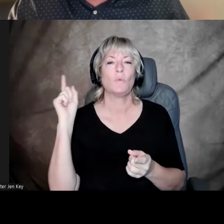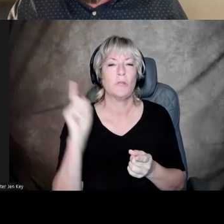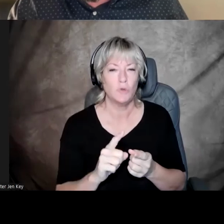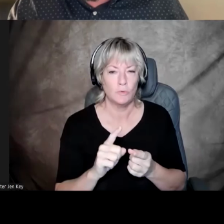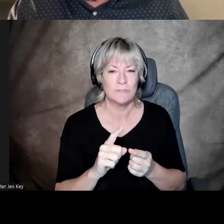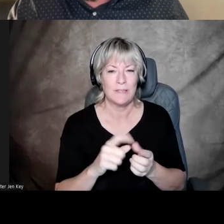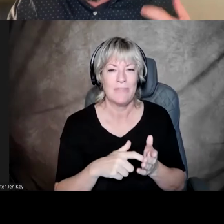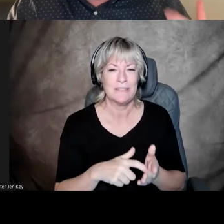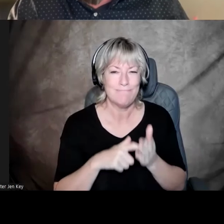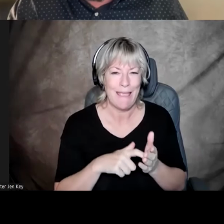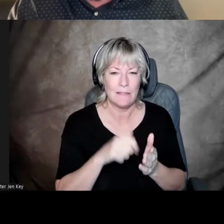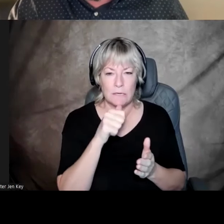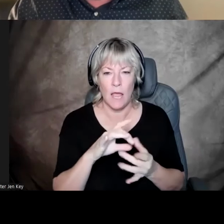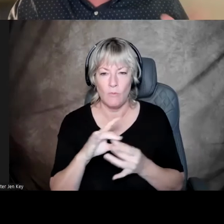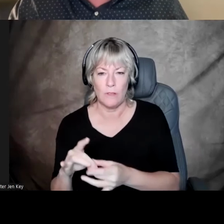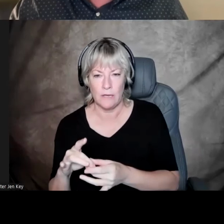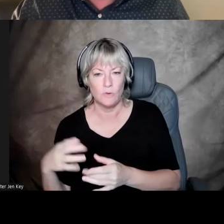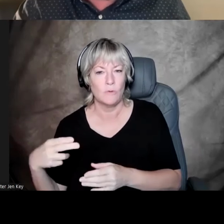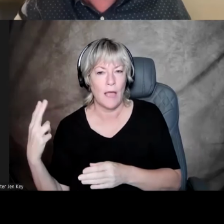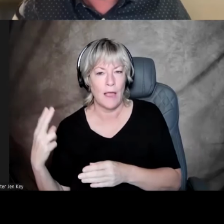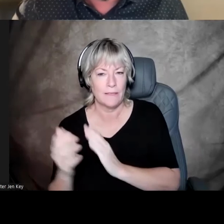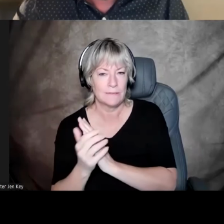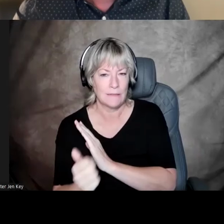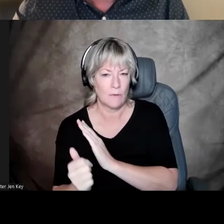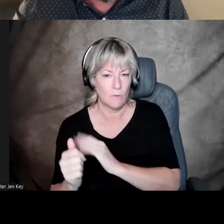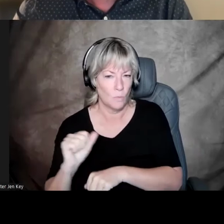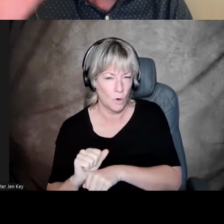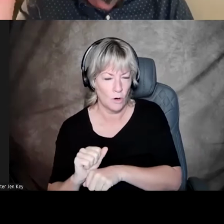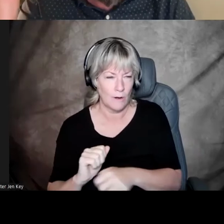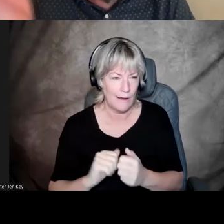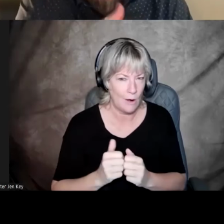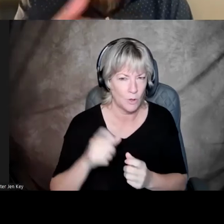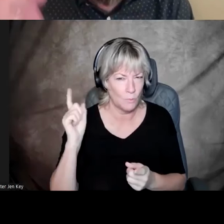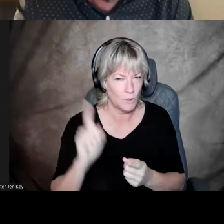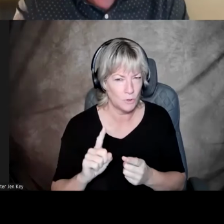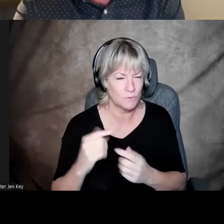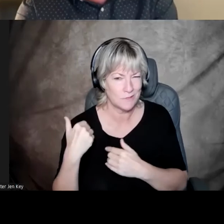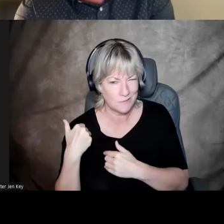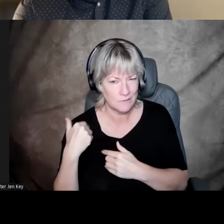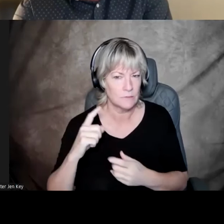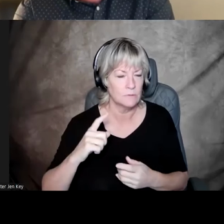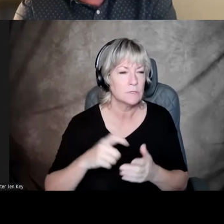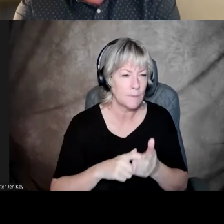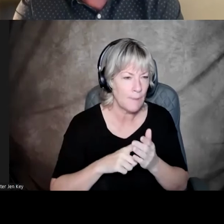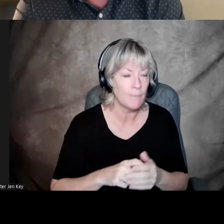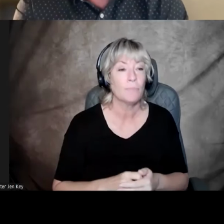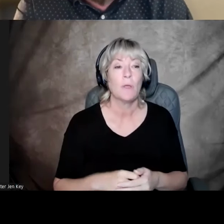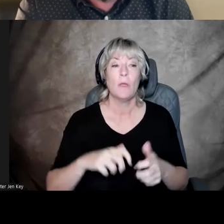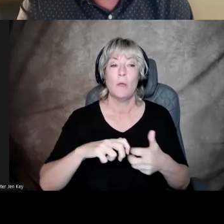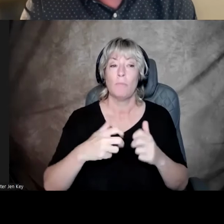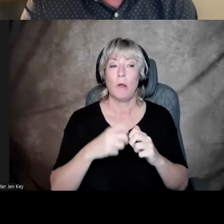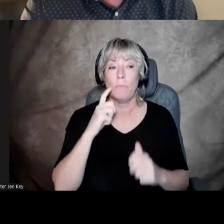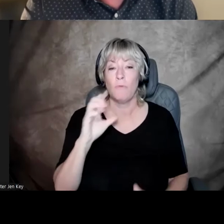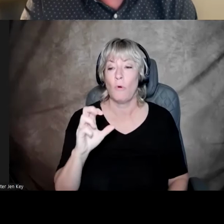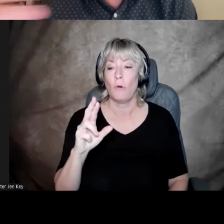particularly related to the highly skilled work that they're already doing? So the problem for crisis care is the